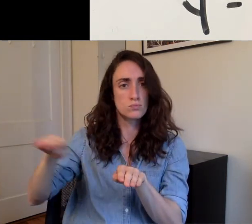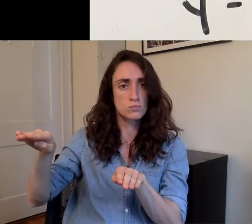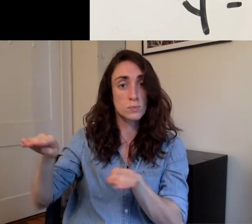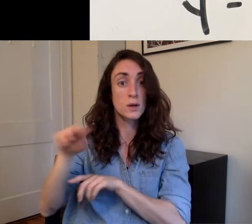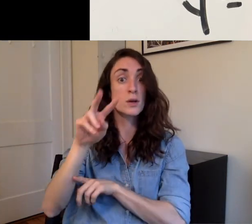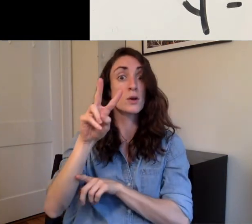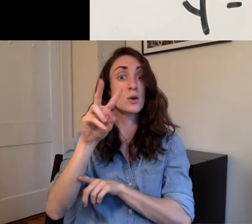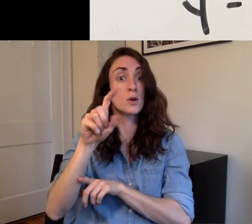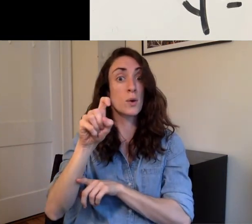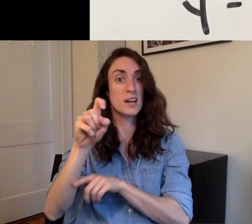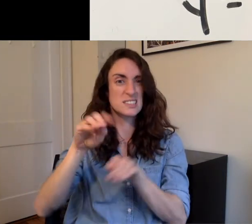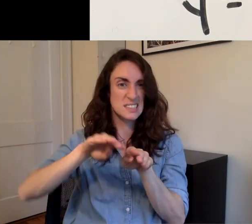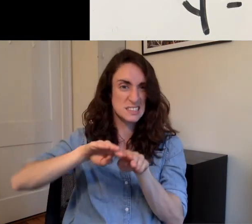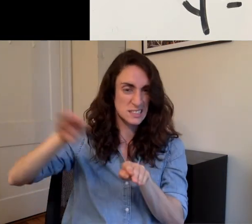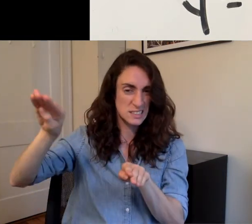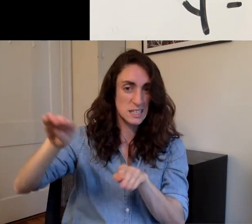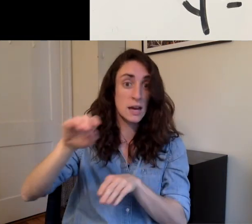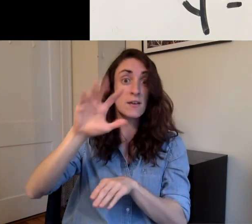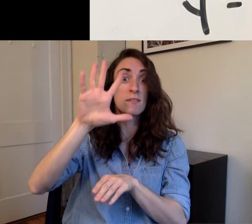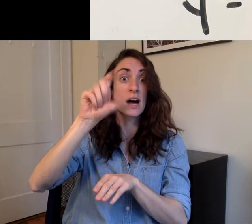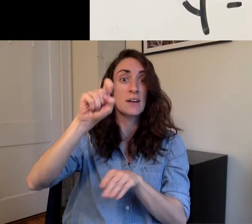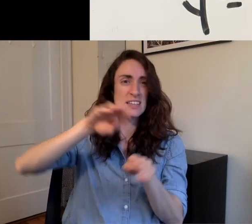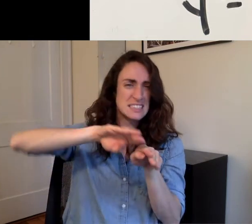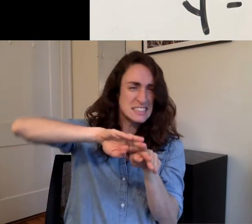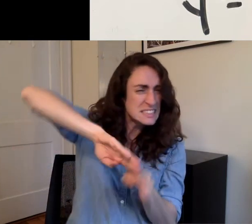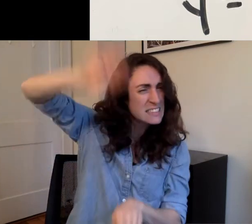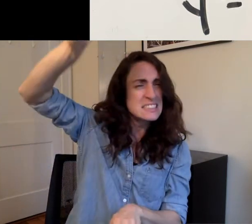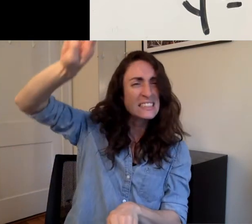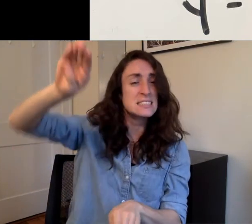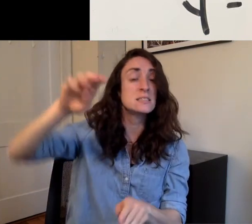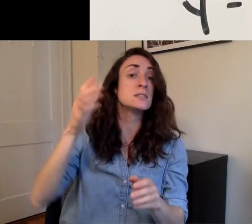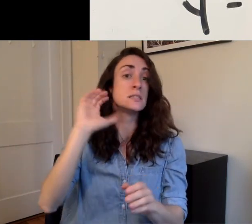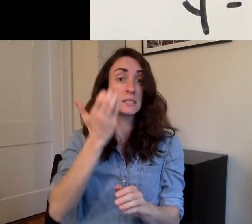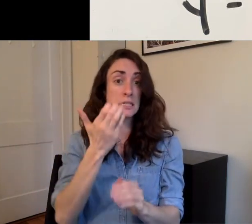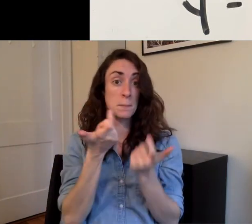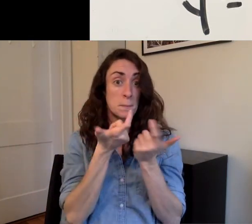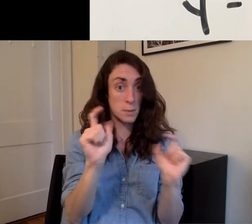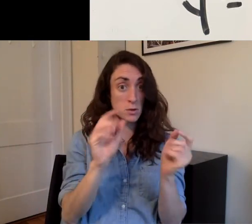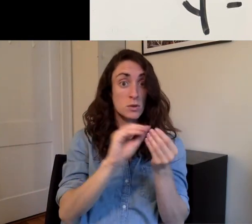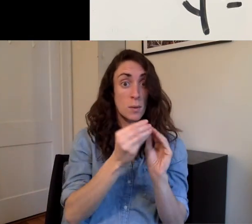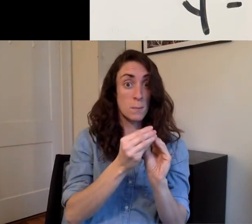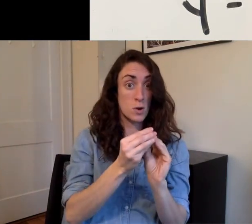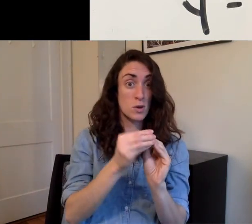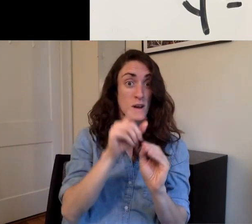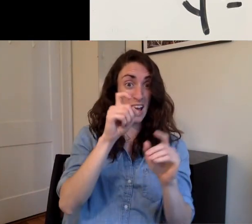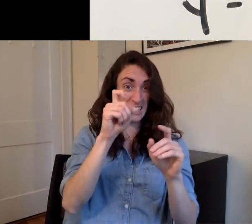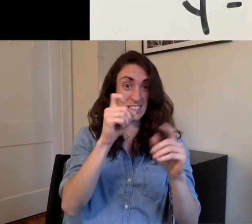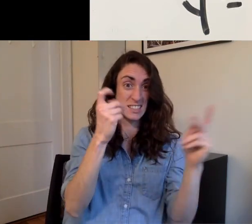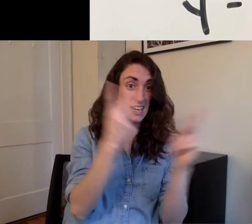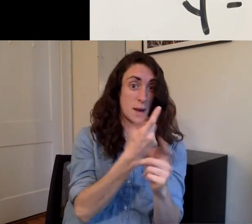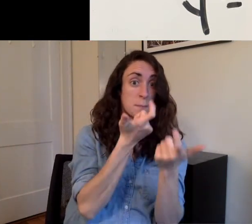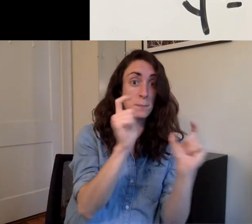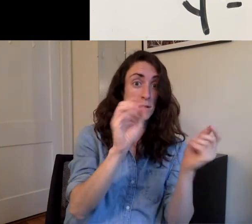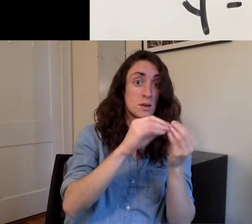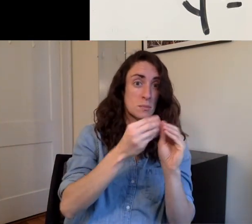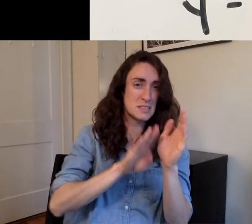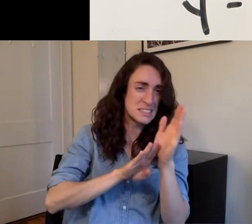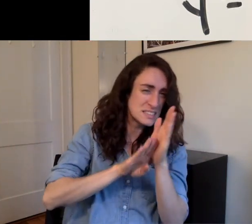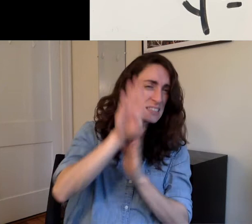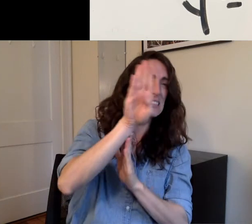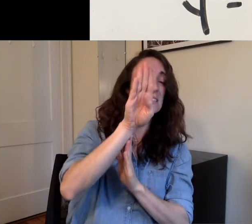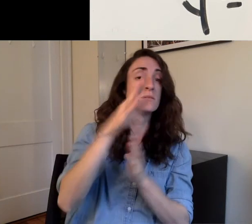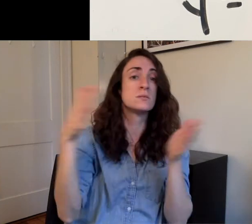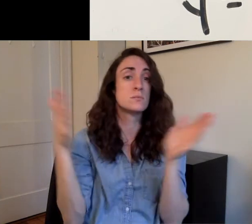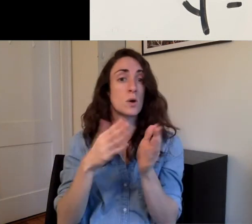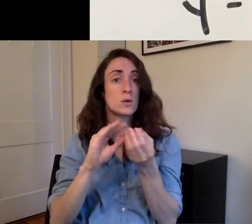equals 1x, has a certain level of steepness, and then 2x is steeper than that, and 5x is steeper than that. So it seems like as that